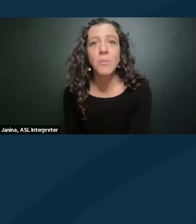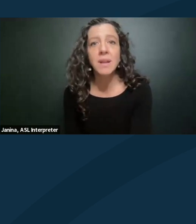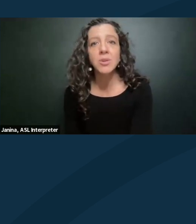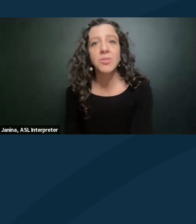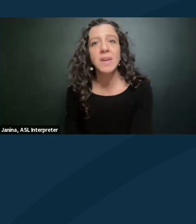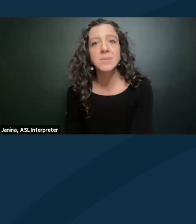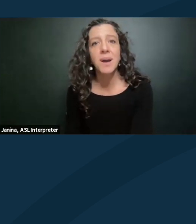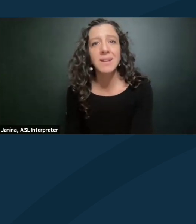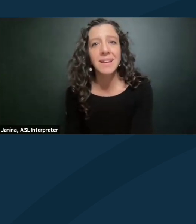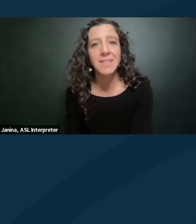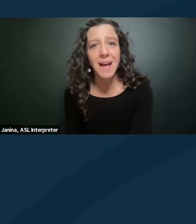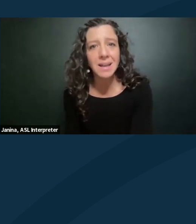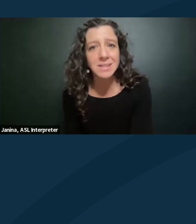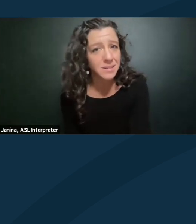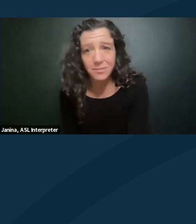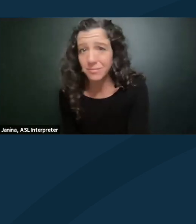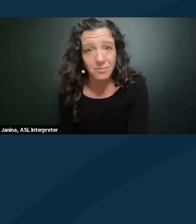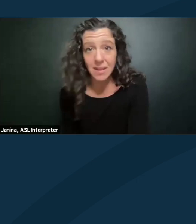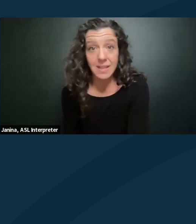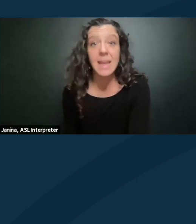There are so many new things, but